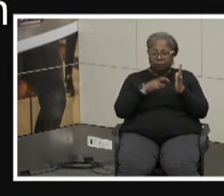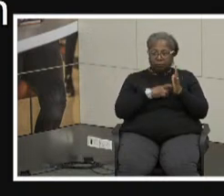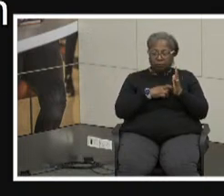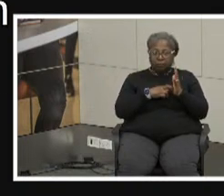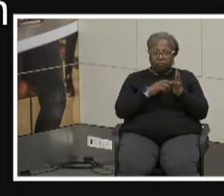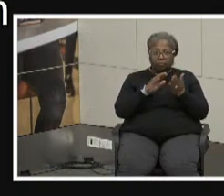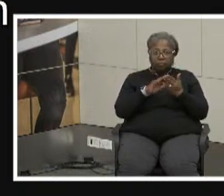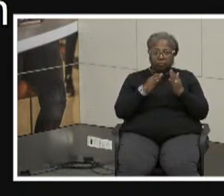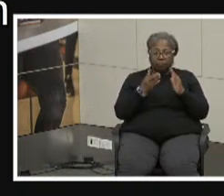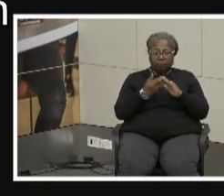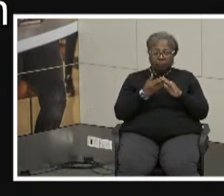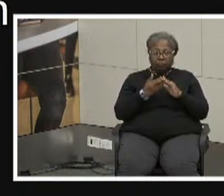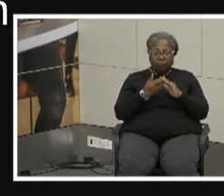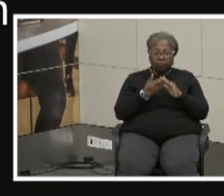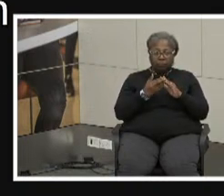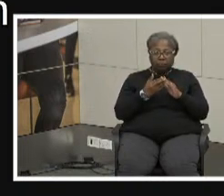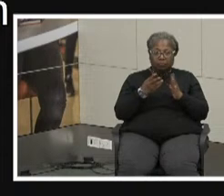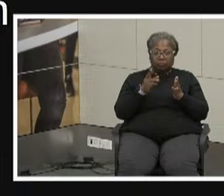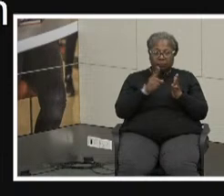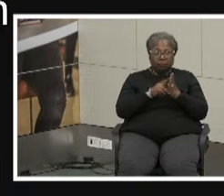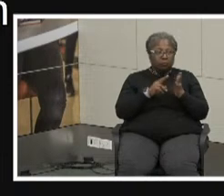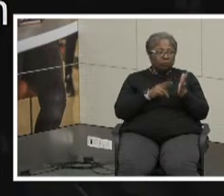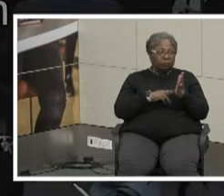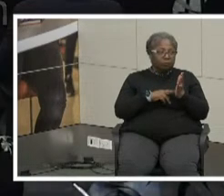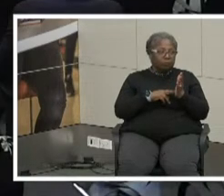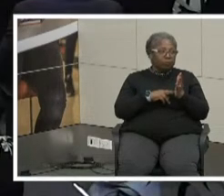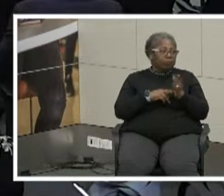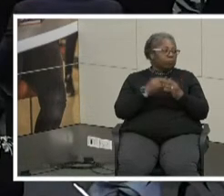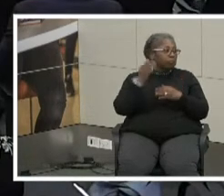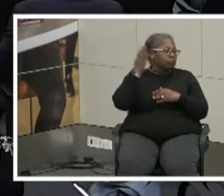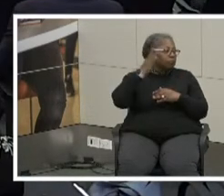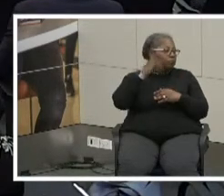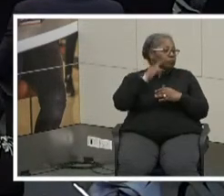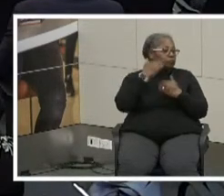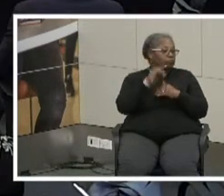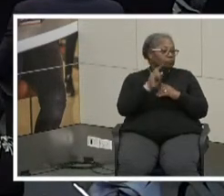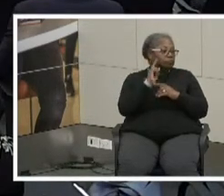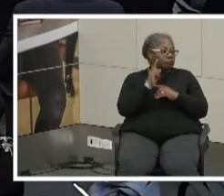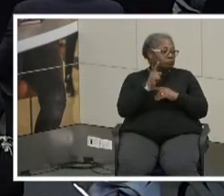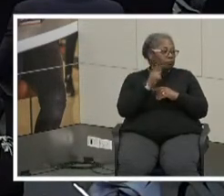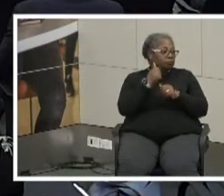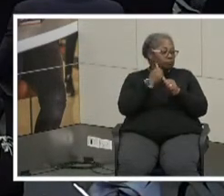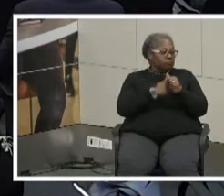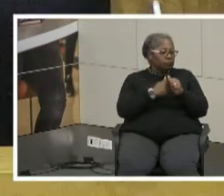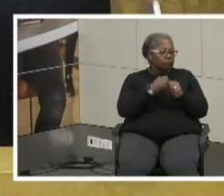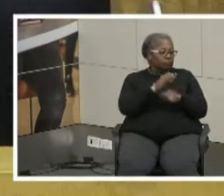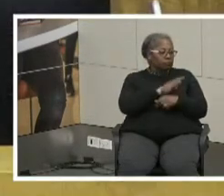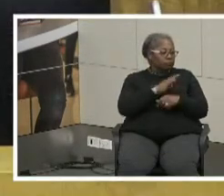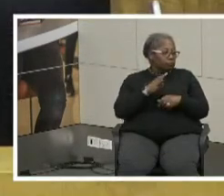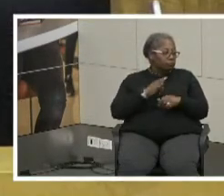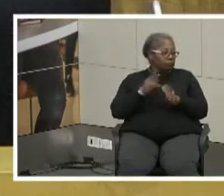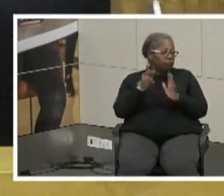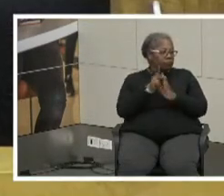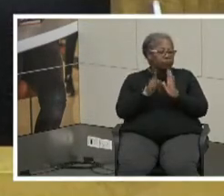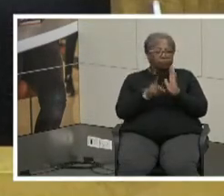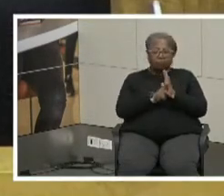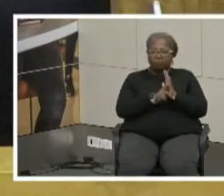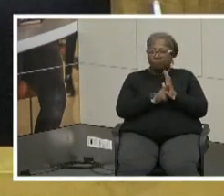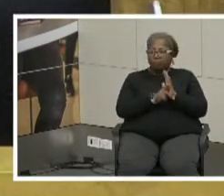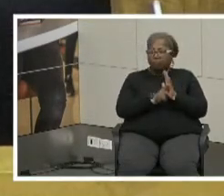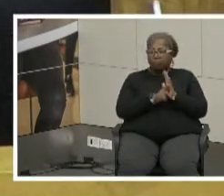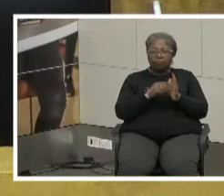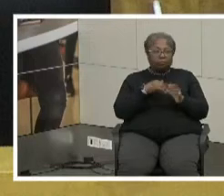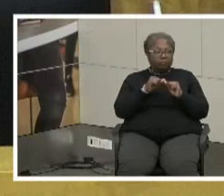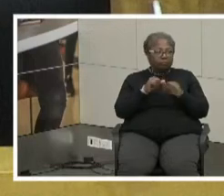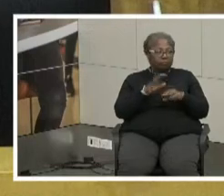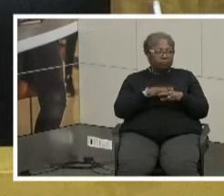of the community in the order in which they signed in this evening again speakers are limited to 1 minute each per board policy a reminder please stay on